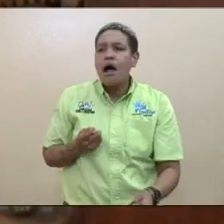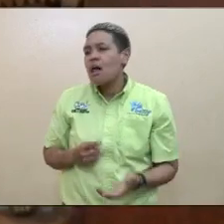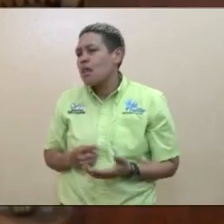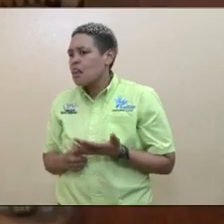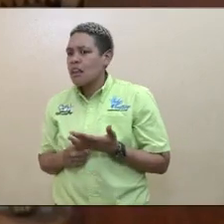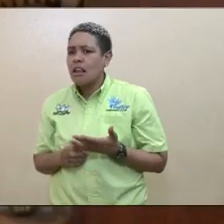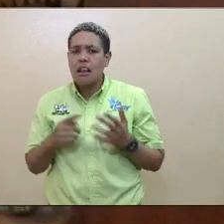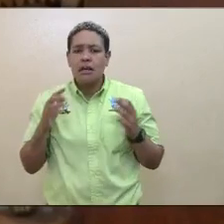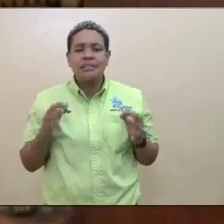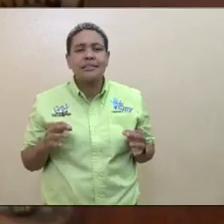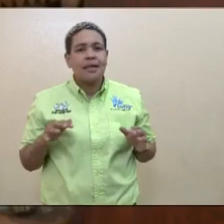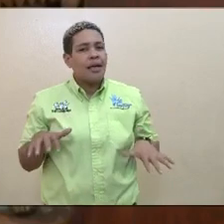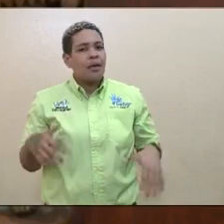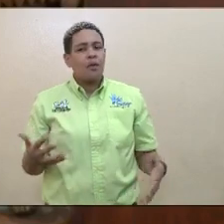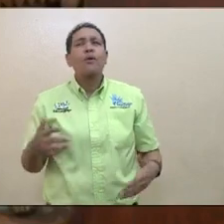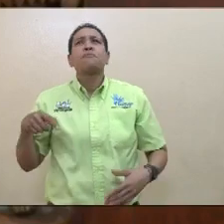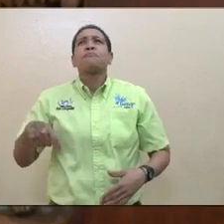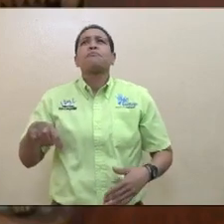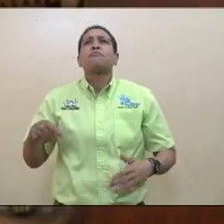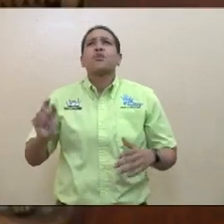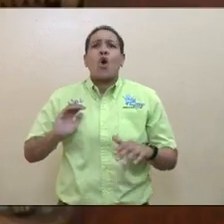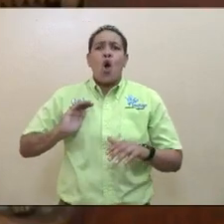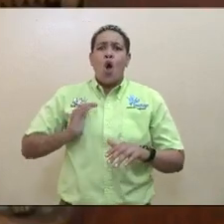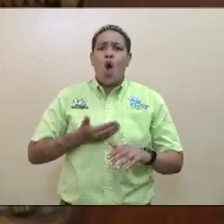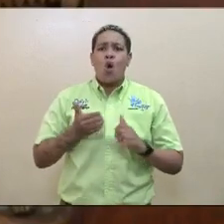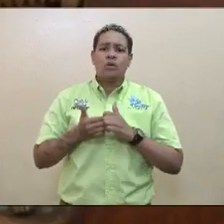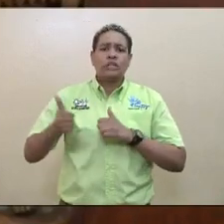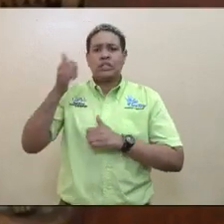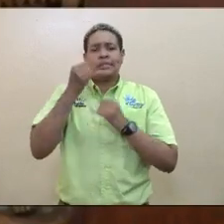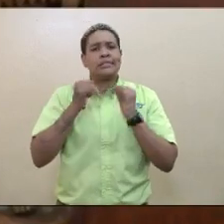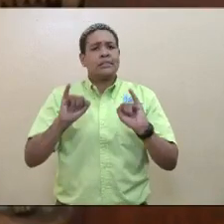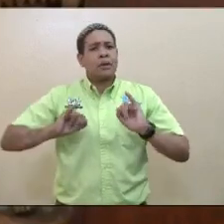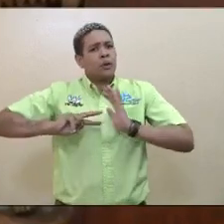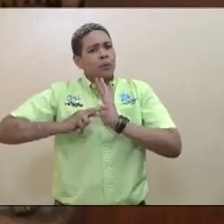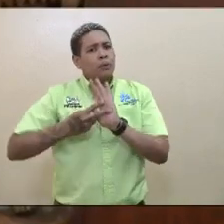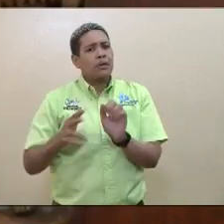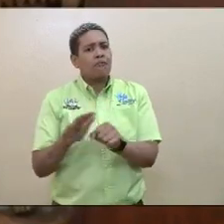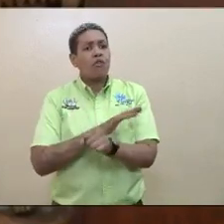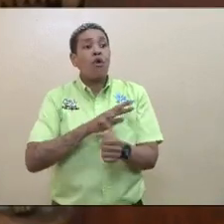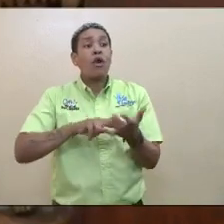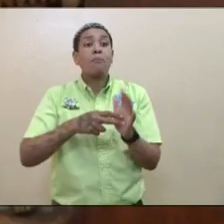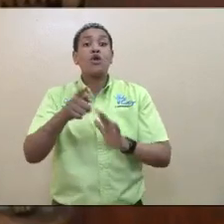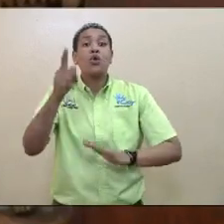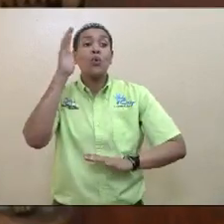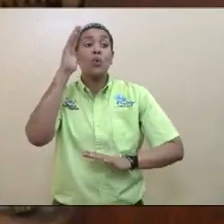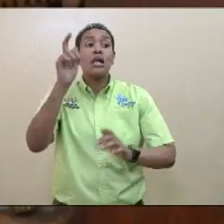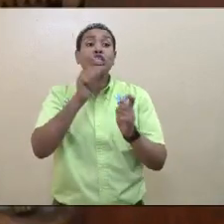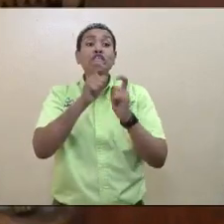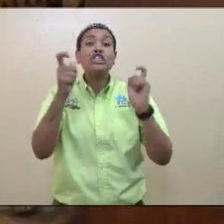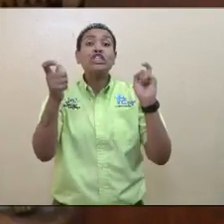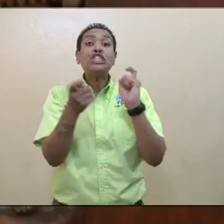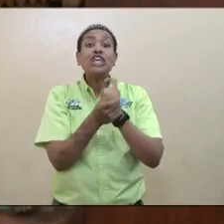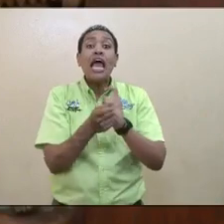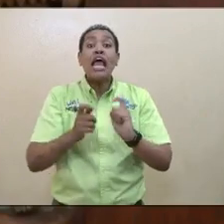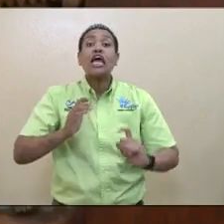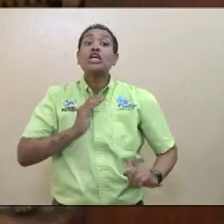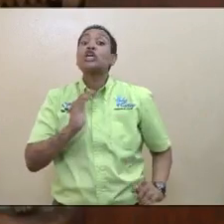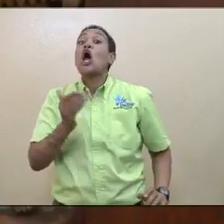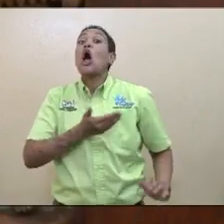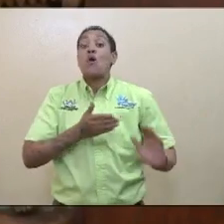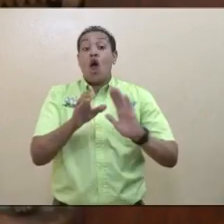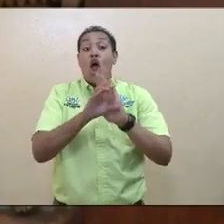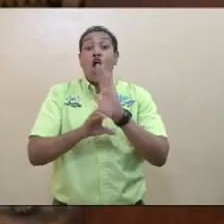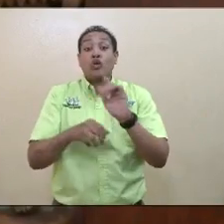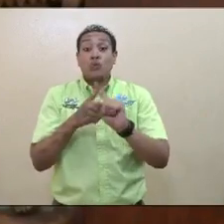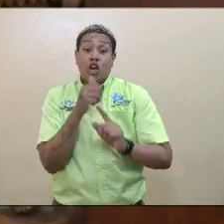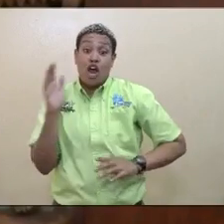of the nature of our sovereignty, meaning that we will change our